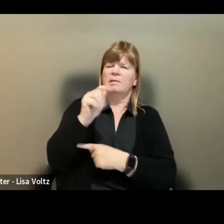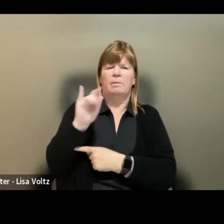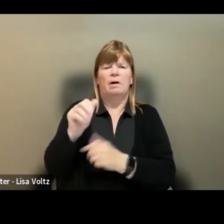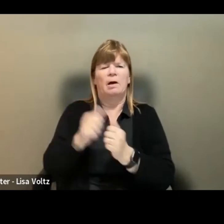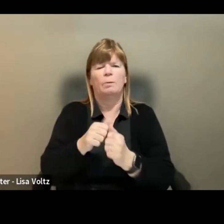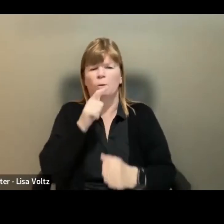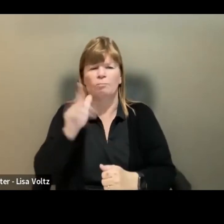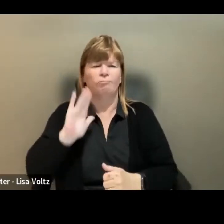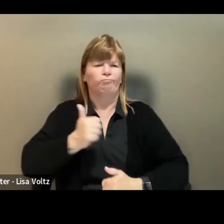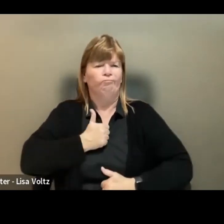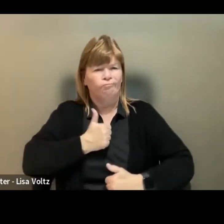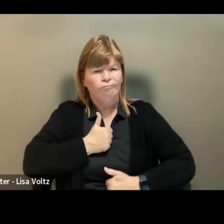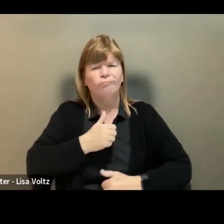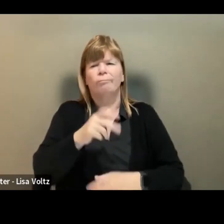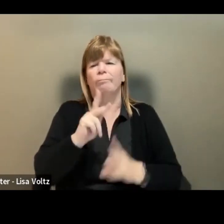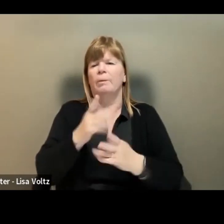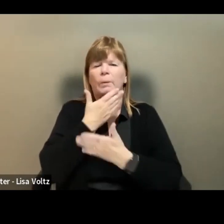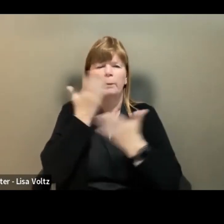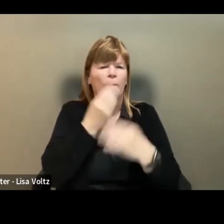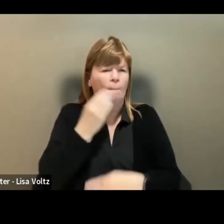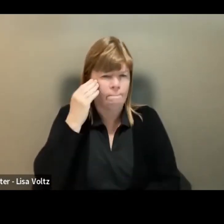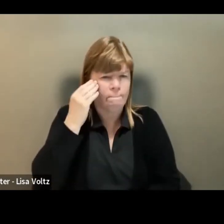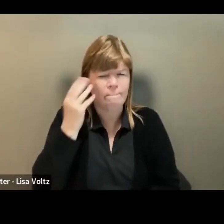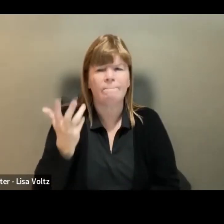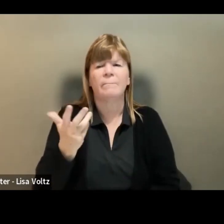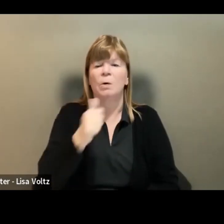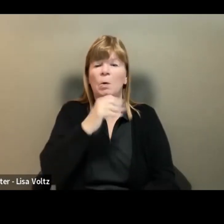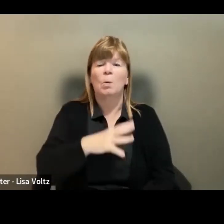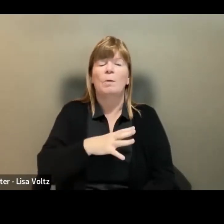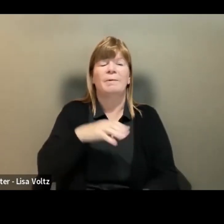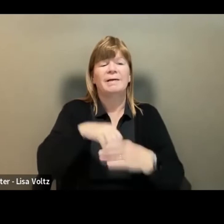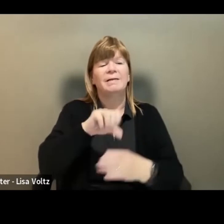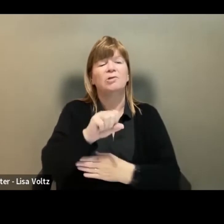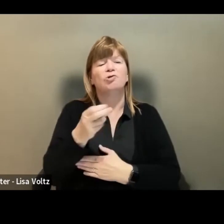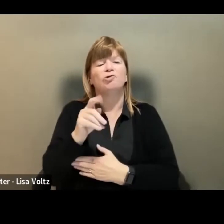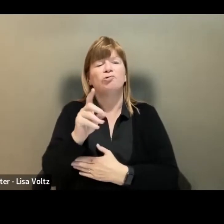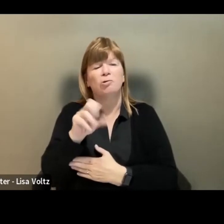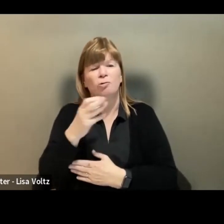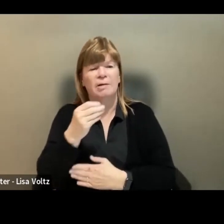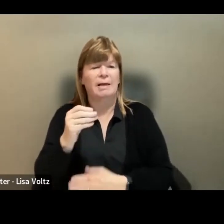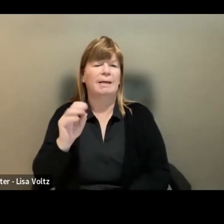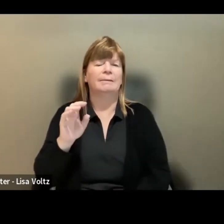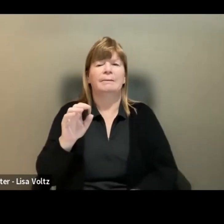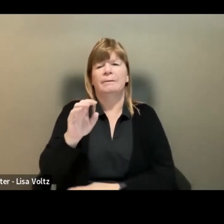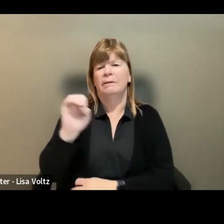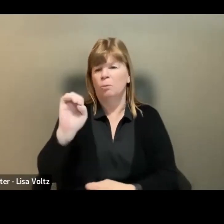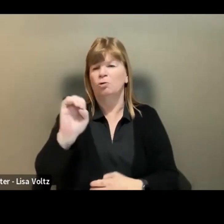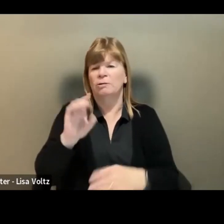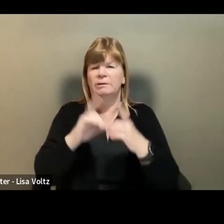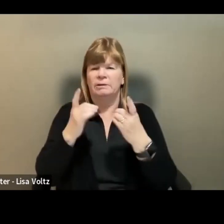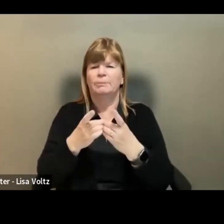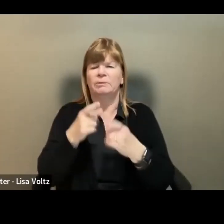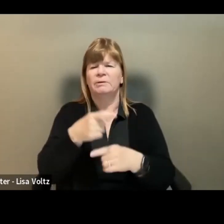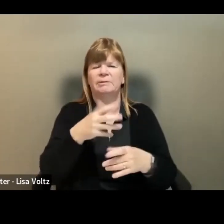veterans, among people without housing, among women in shelters and emergency departments who have experienced intimate partner